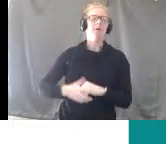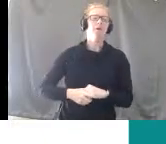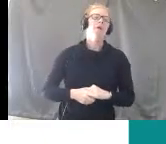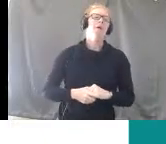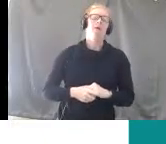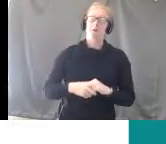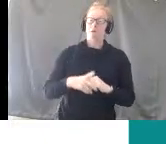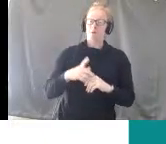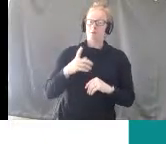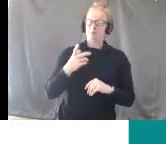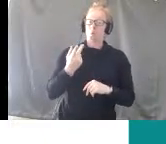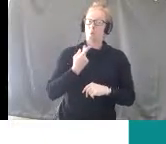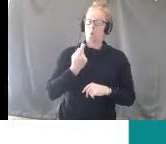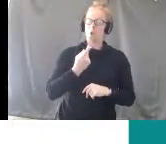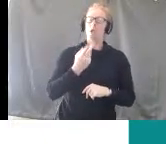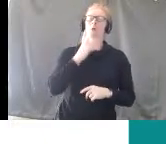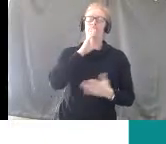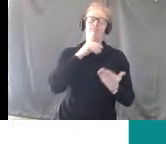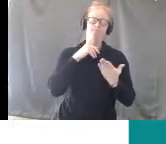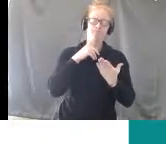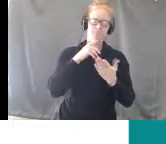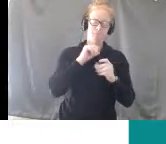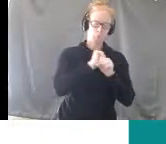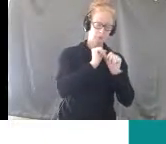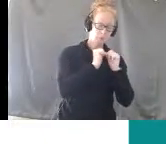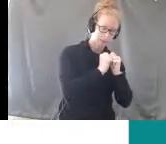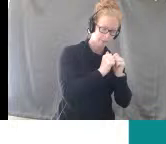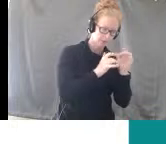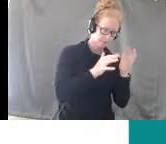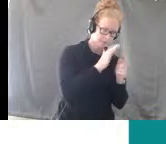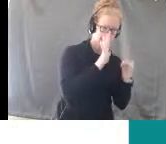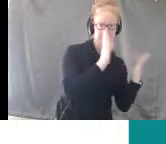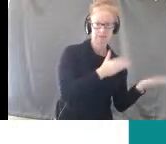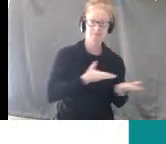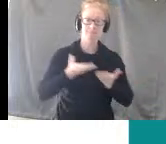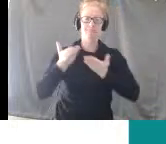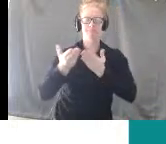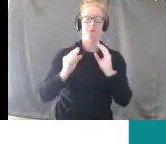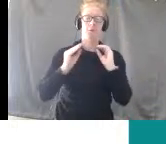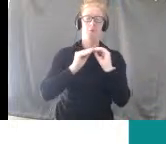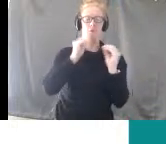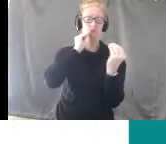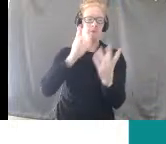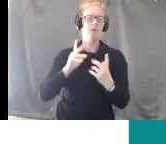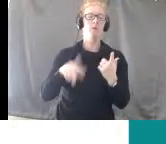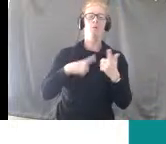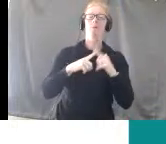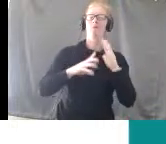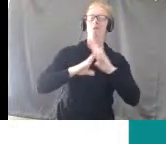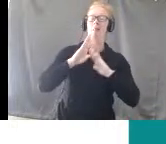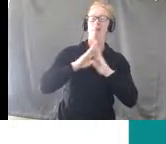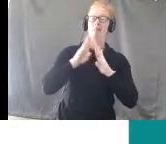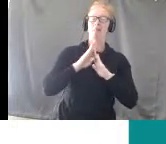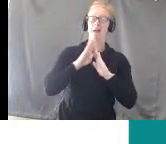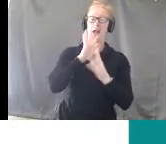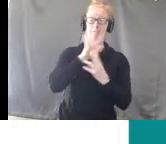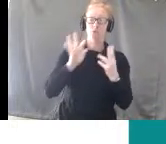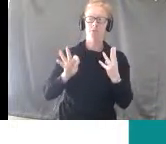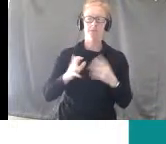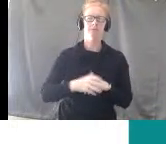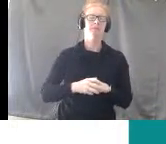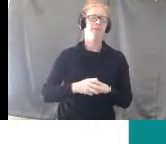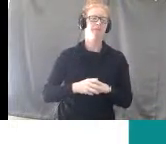bringing more information back to this group as we start to develop options